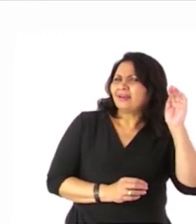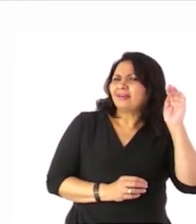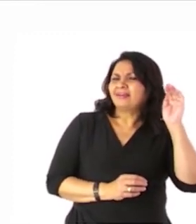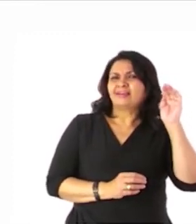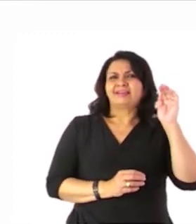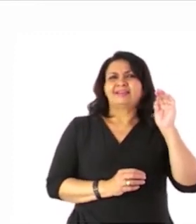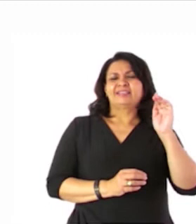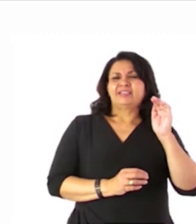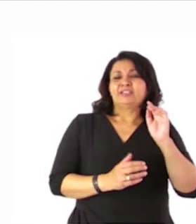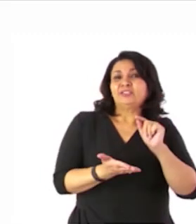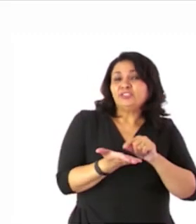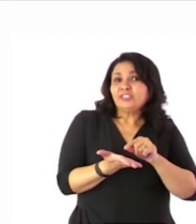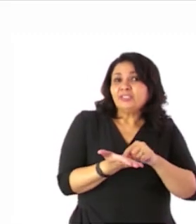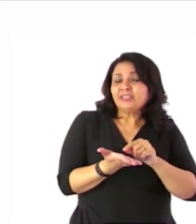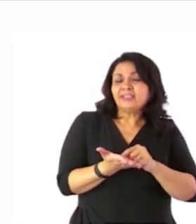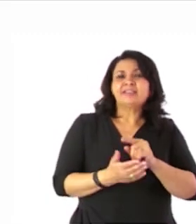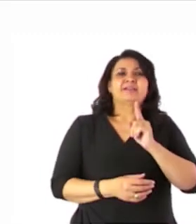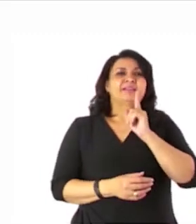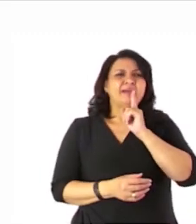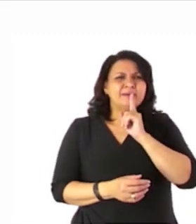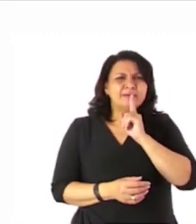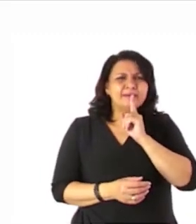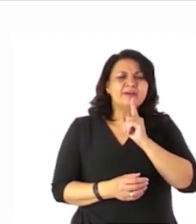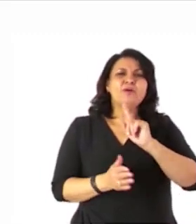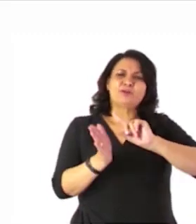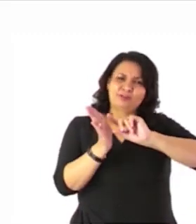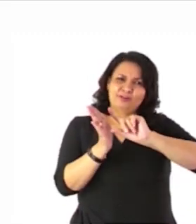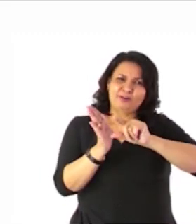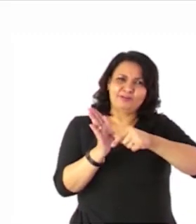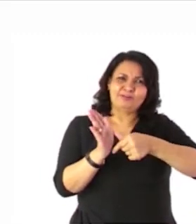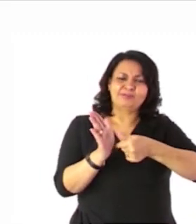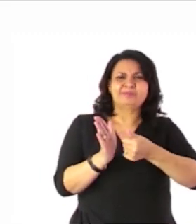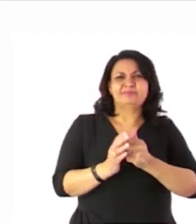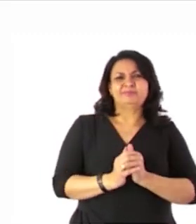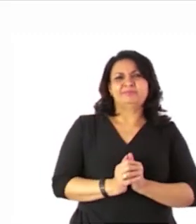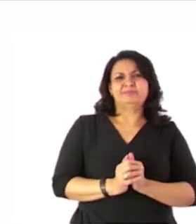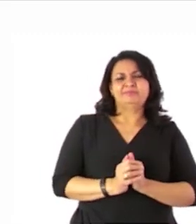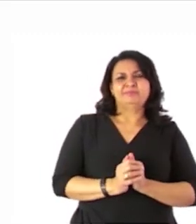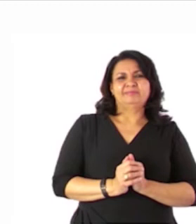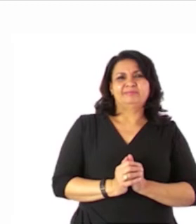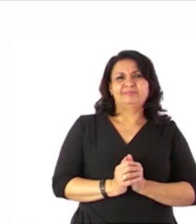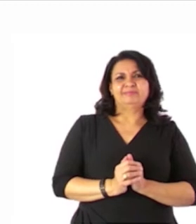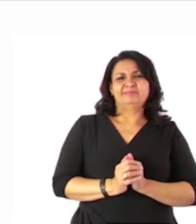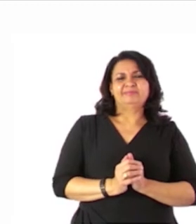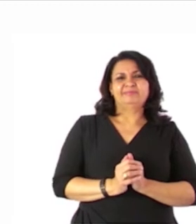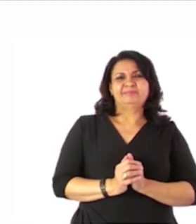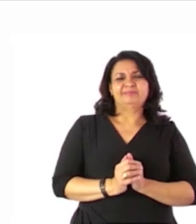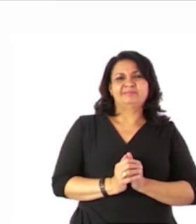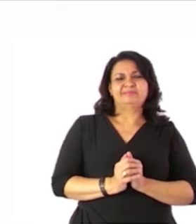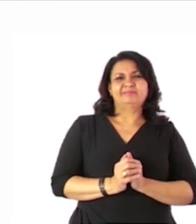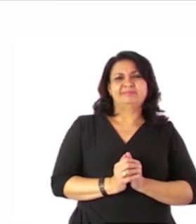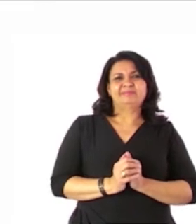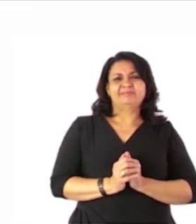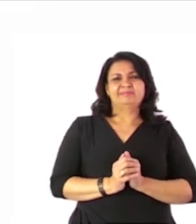you hear the cheek or the candle or the clock? I can see. Now can